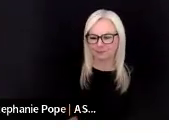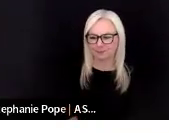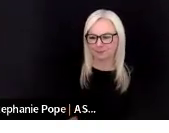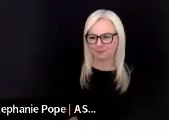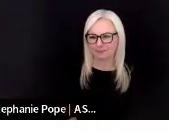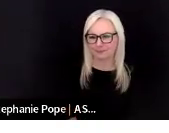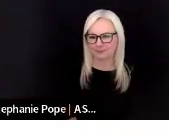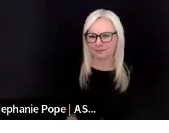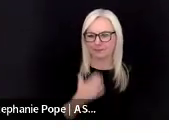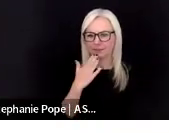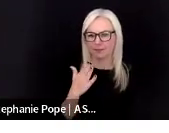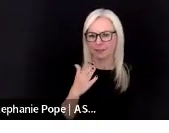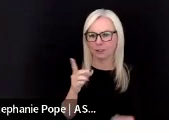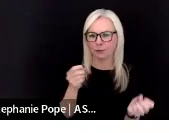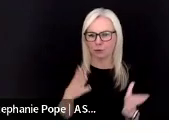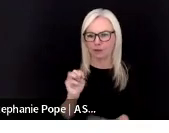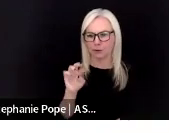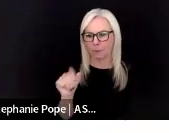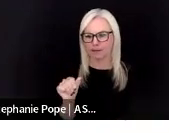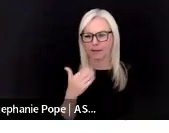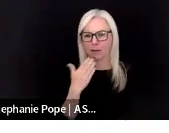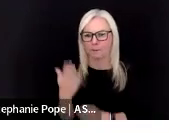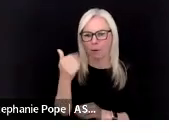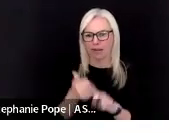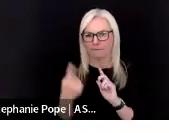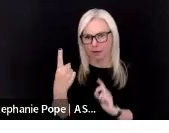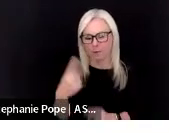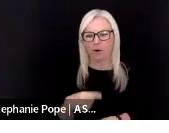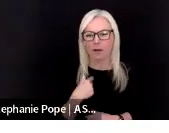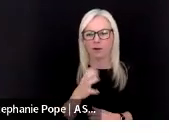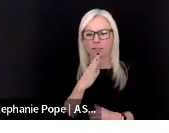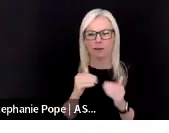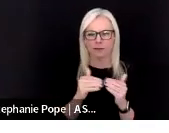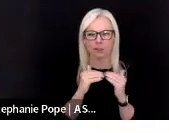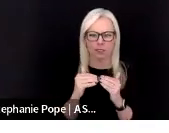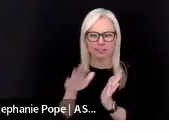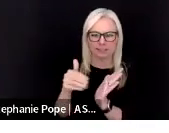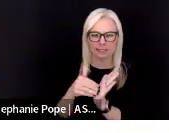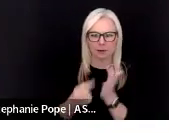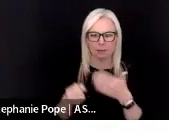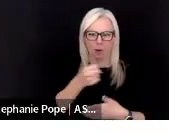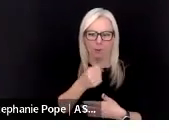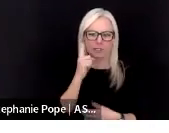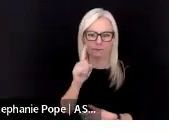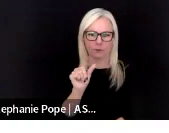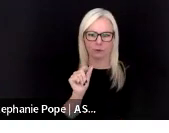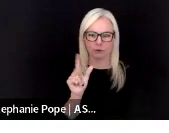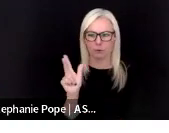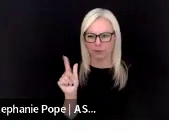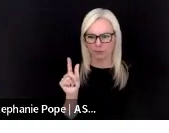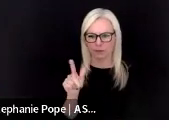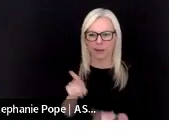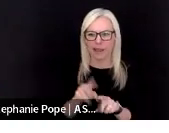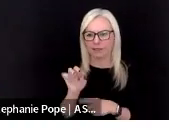Thank you, Director Miranda. Good morning, everyone. I wanted to talk a little bit about the Justice Center's priorities for 2023. You know, as Ms. Miranda said,